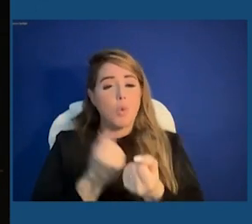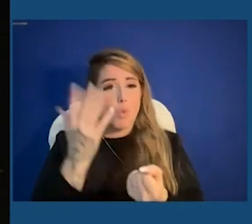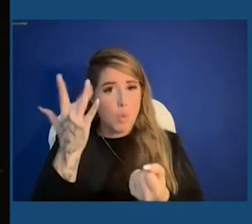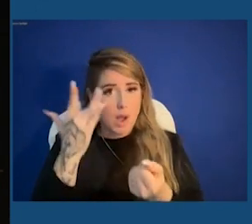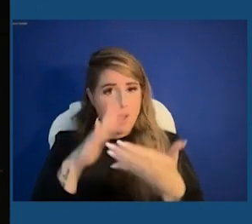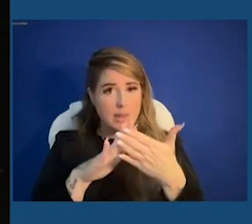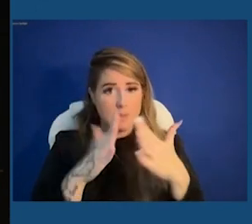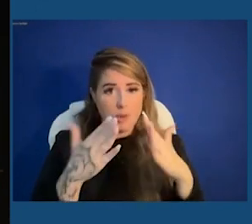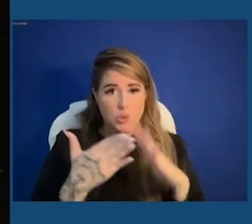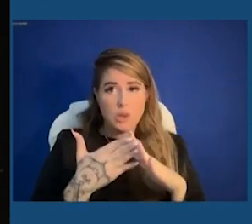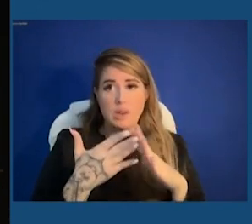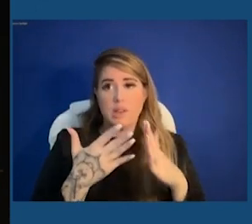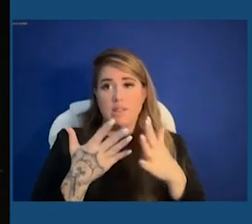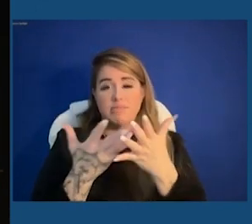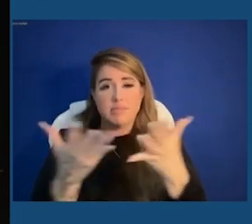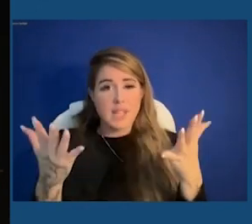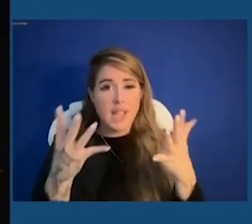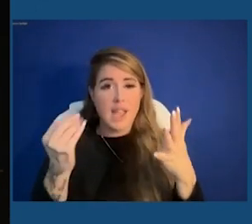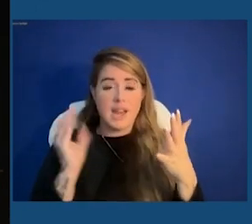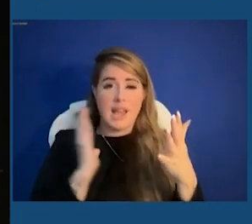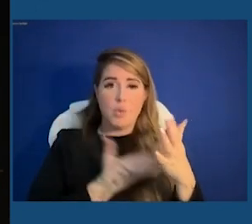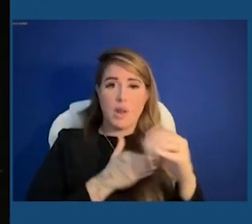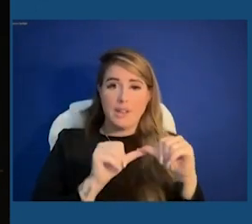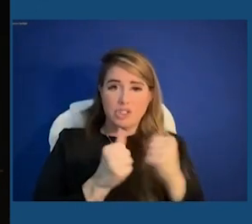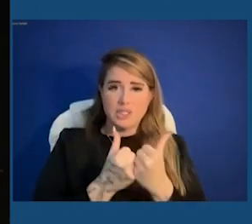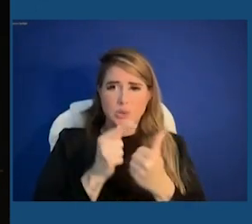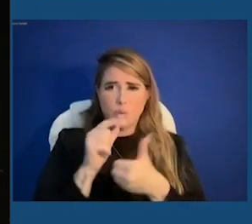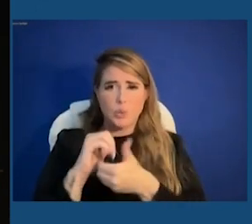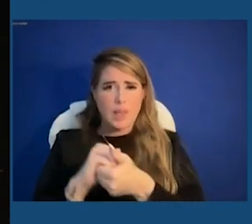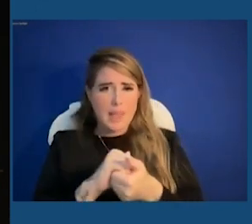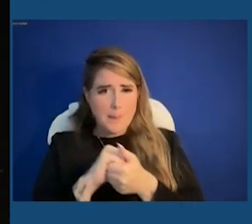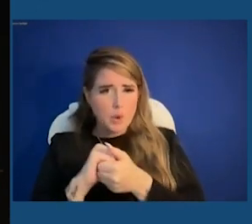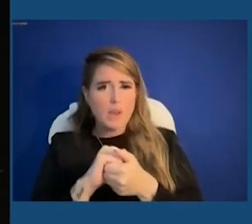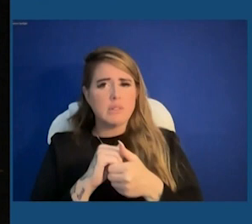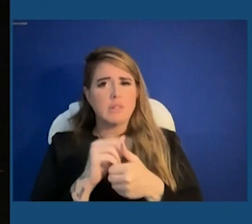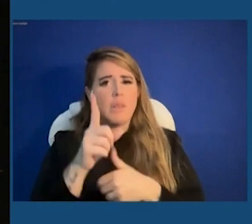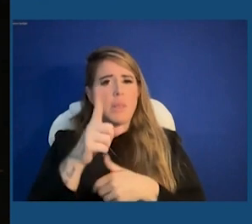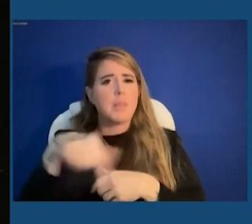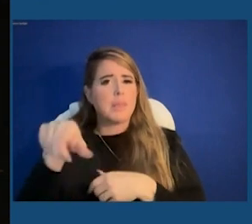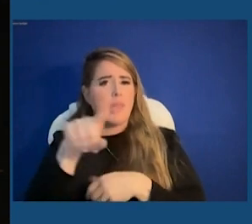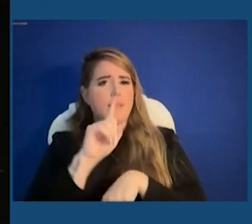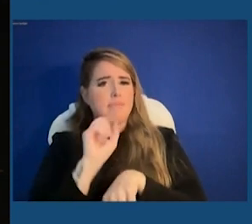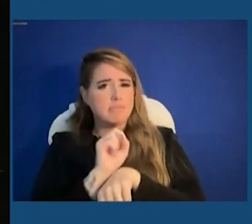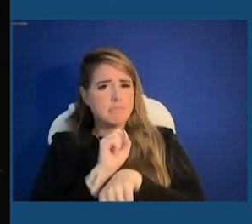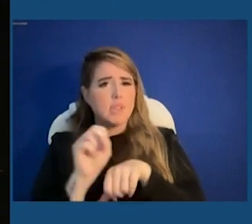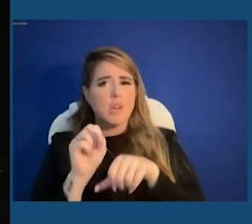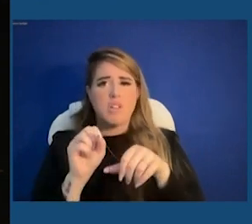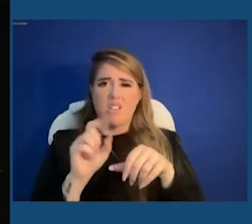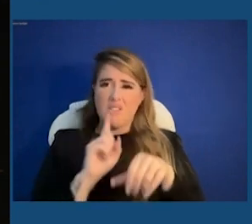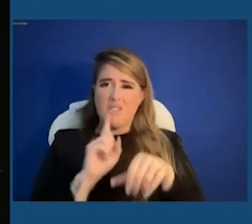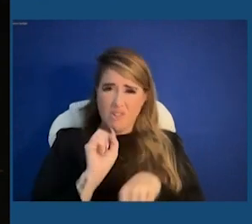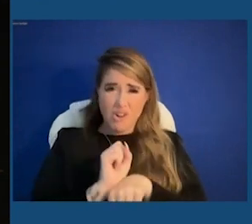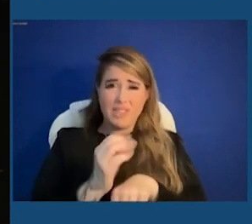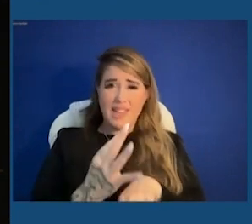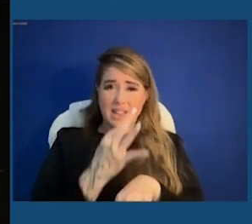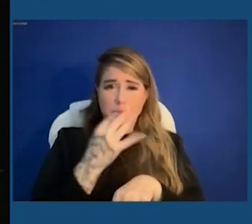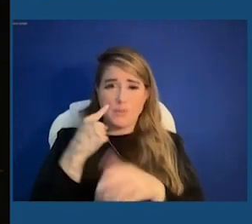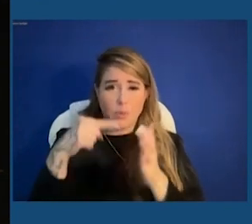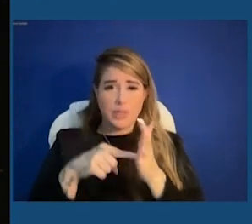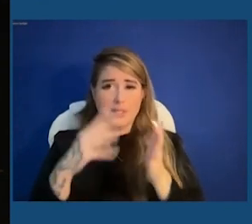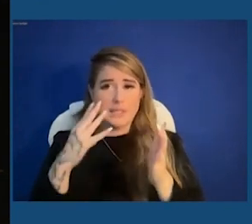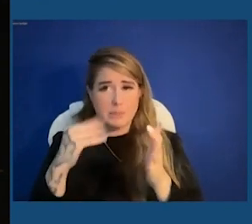community and our agencies, that collaboration, are the ones that are the experts of these